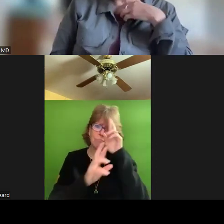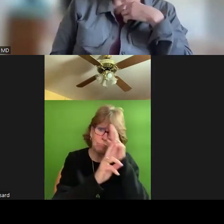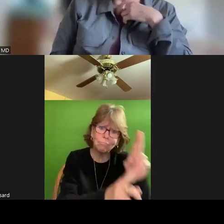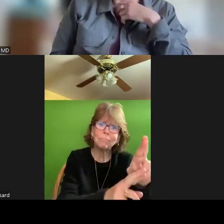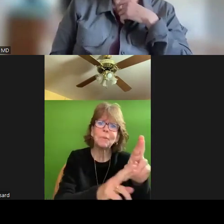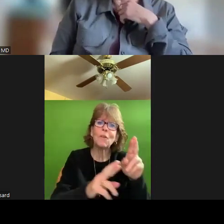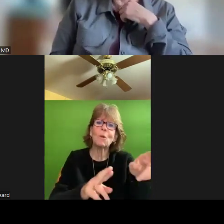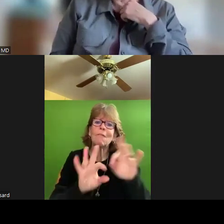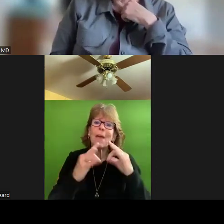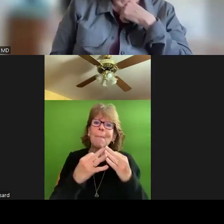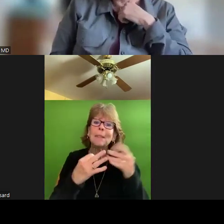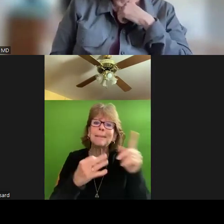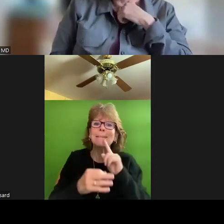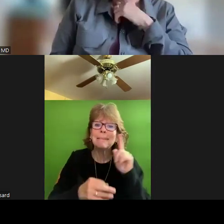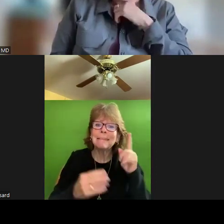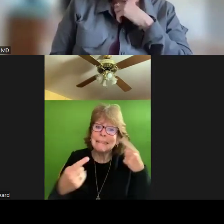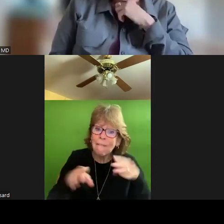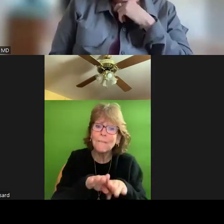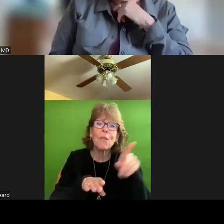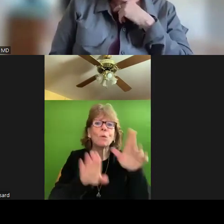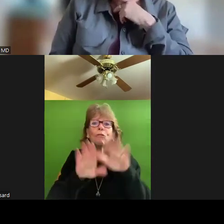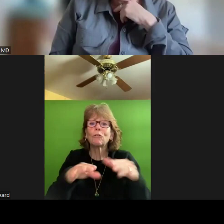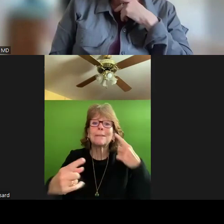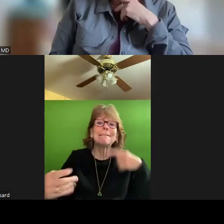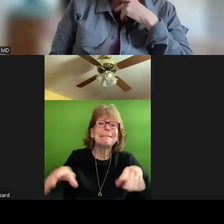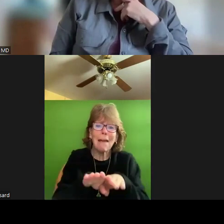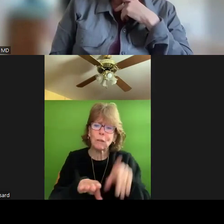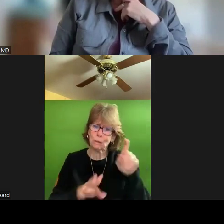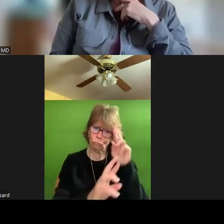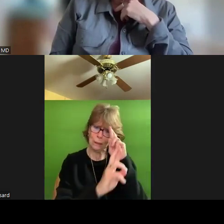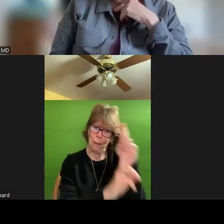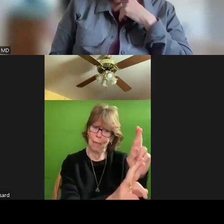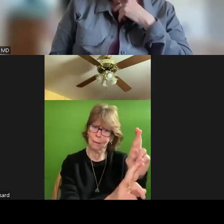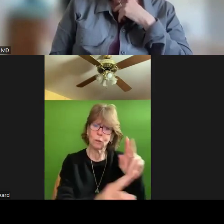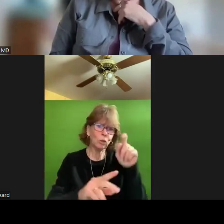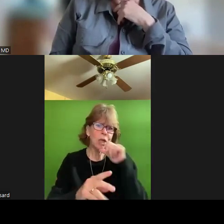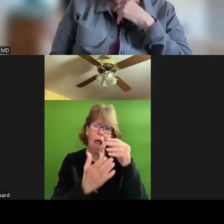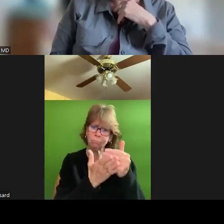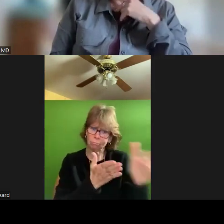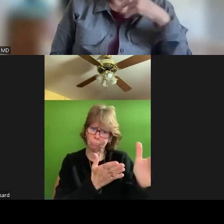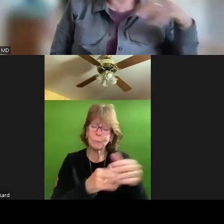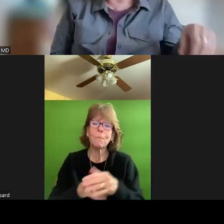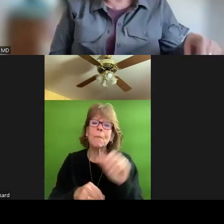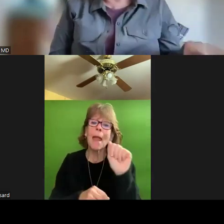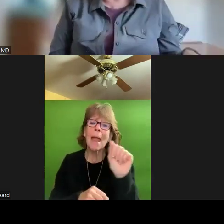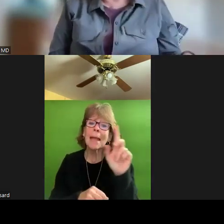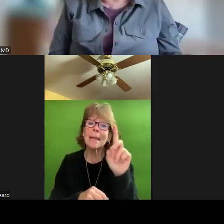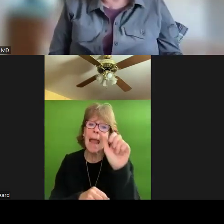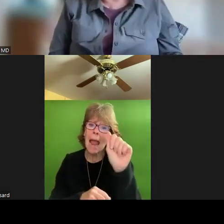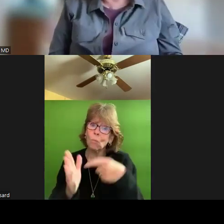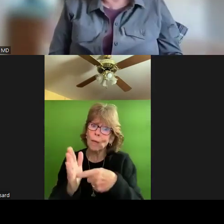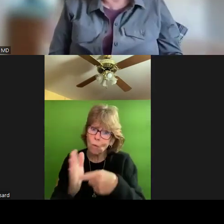from families that are deaf and hard of hearing. The Americans with Disabilities Act requires that interpreters be provided